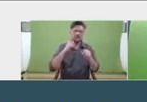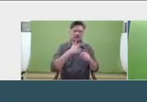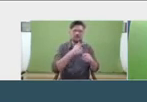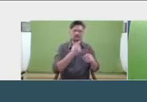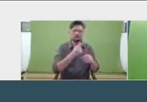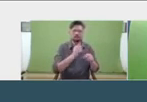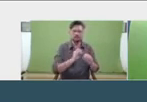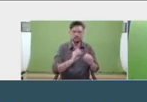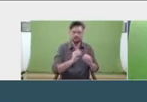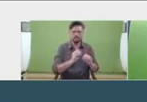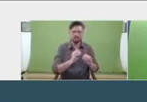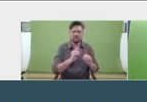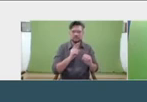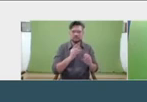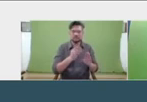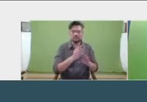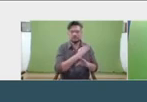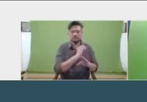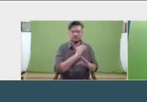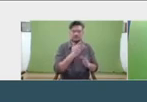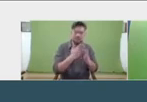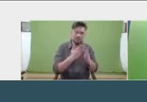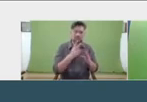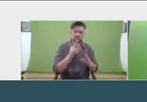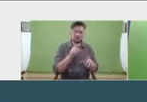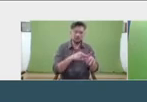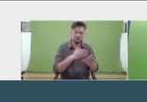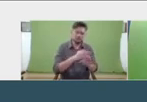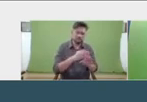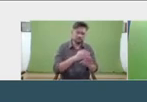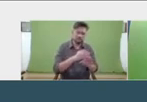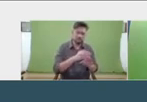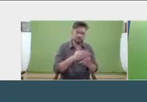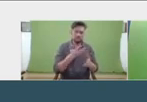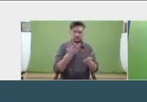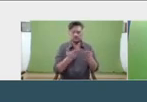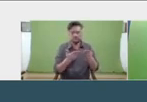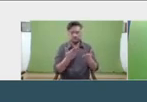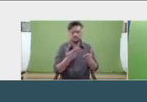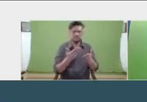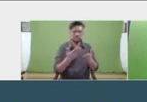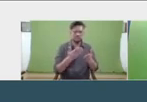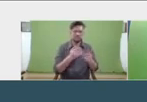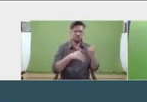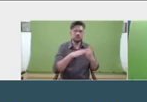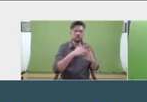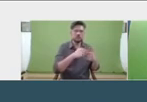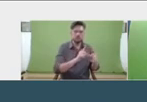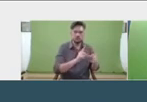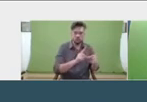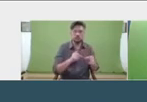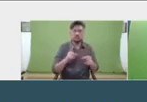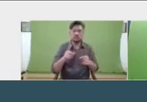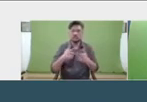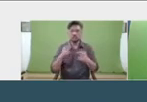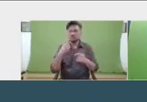in the last 20 years or so not social linguist but linguists who are working in grammar with grammar they have started